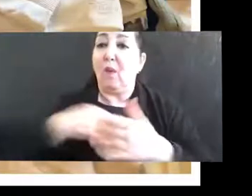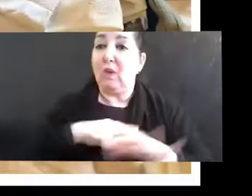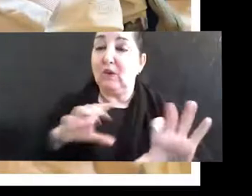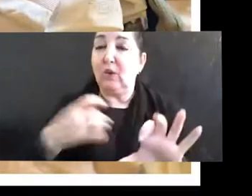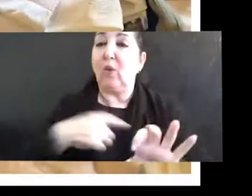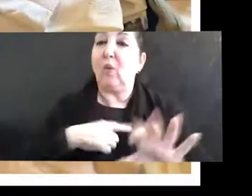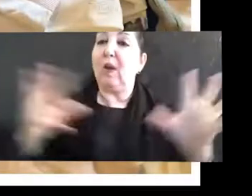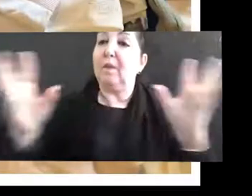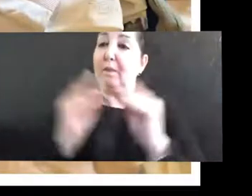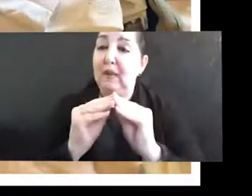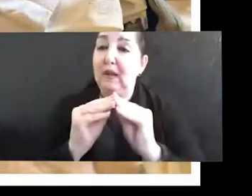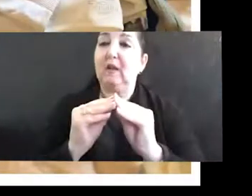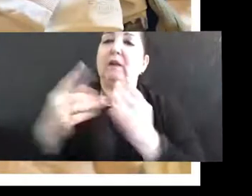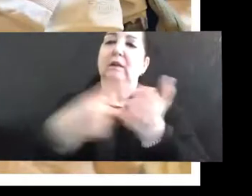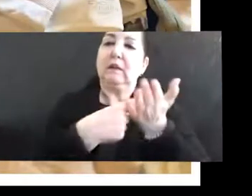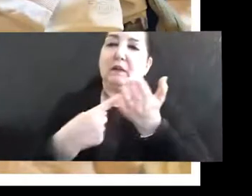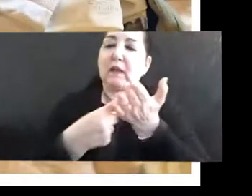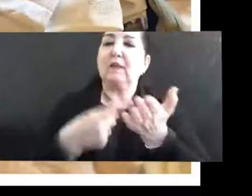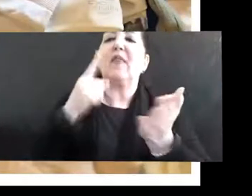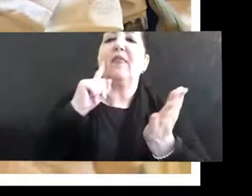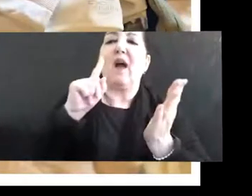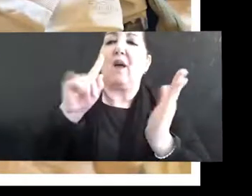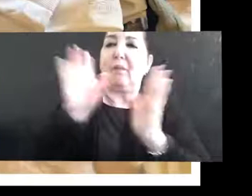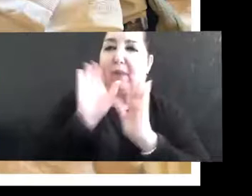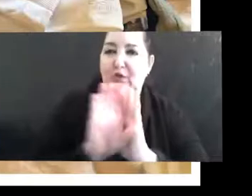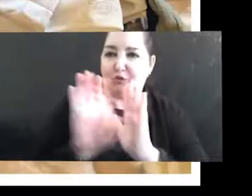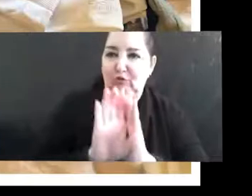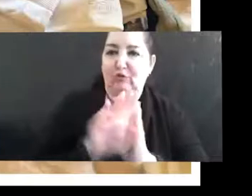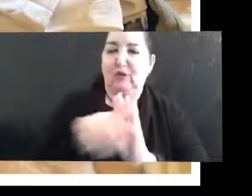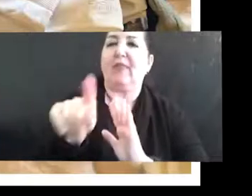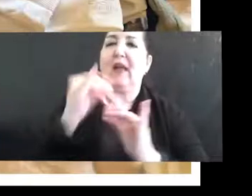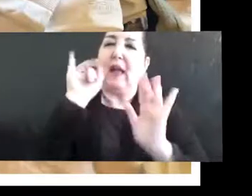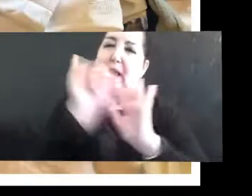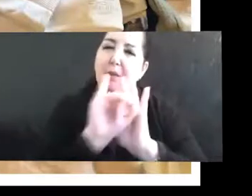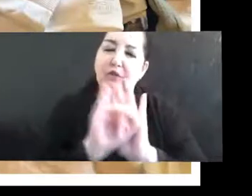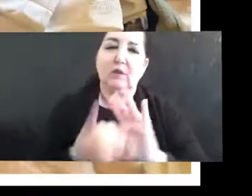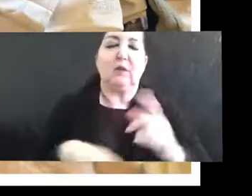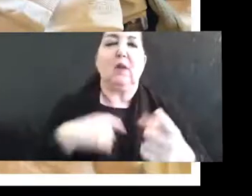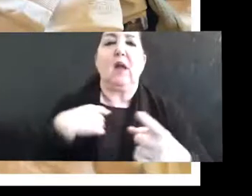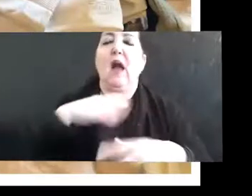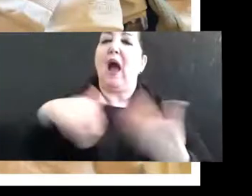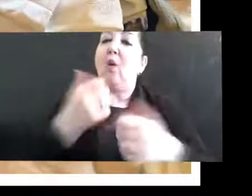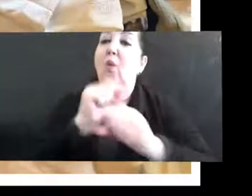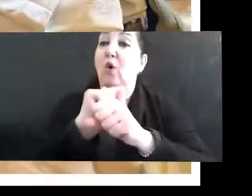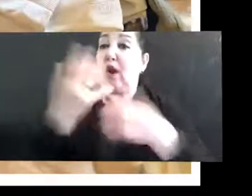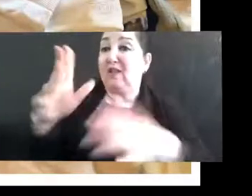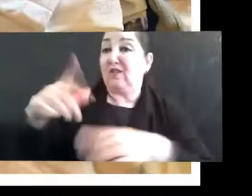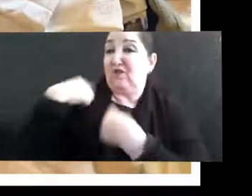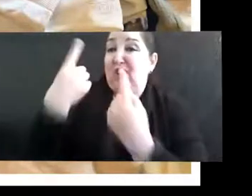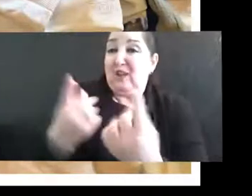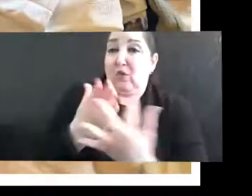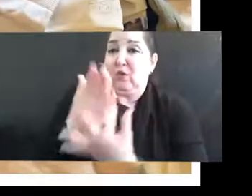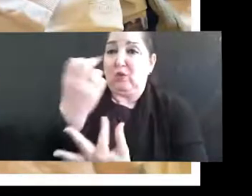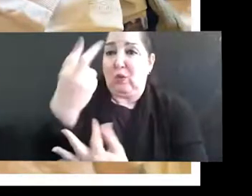What we do is, when we meet, we talk about them. We talk about how labor has changed over the course of the